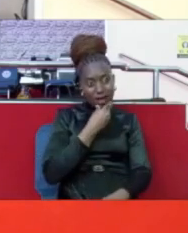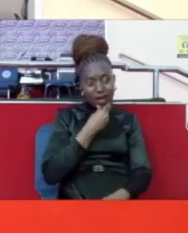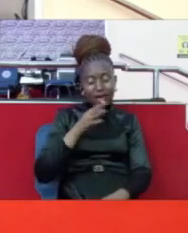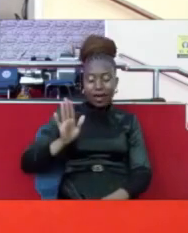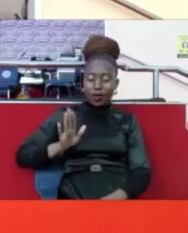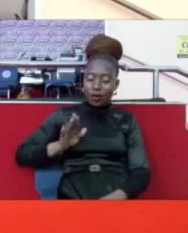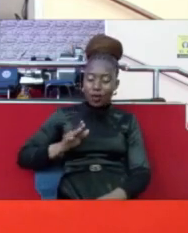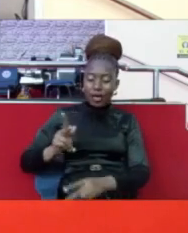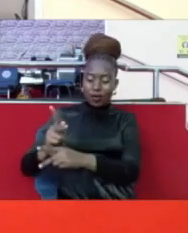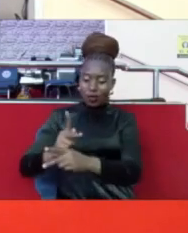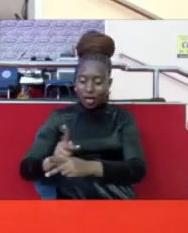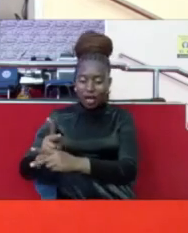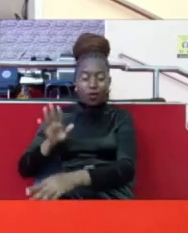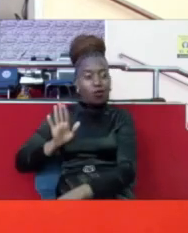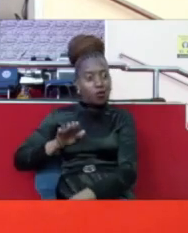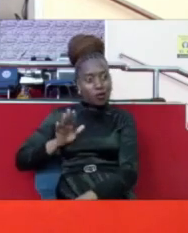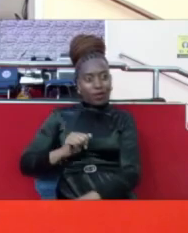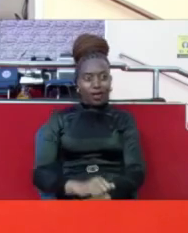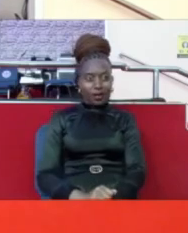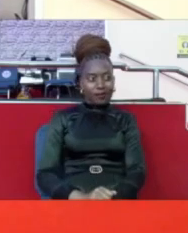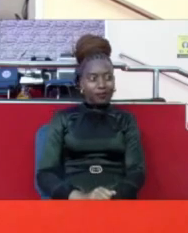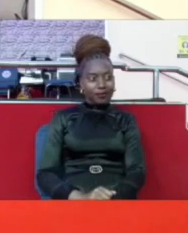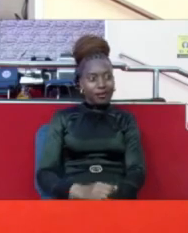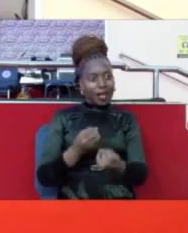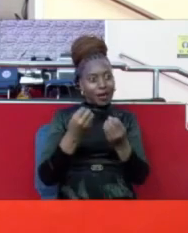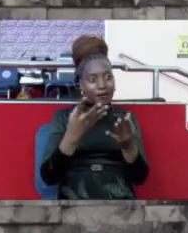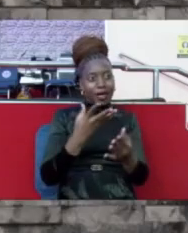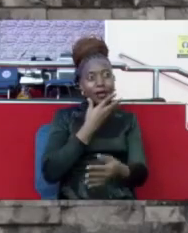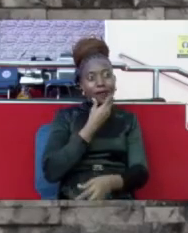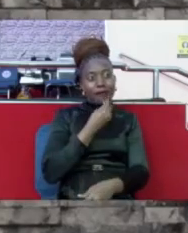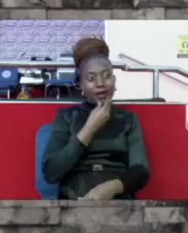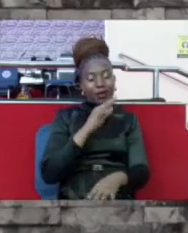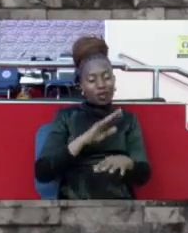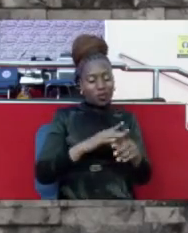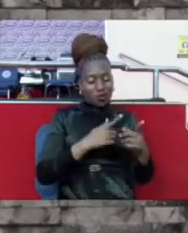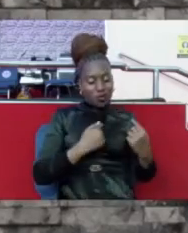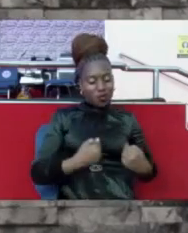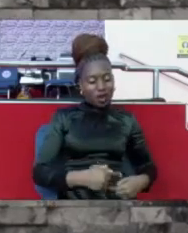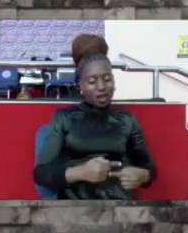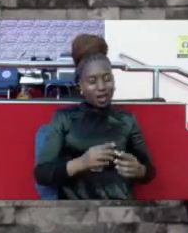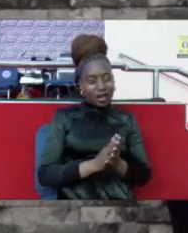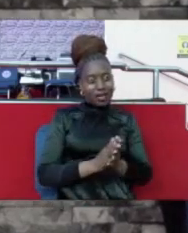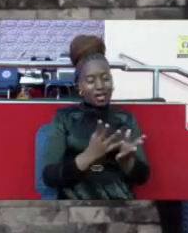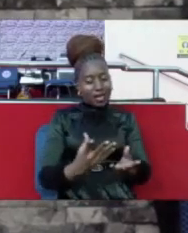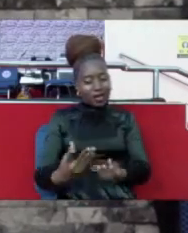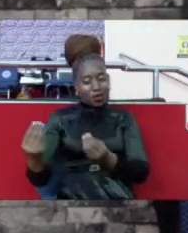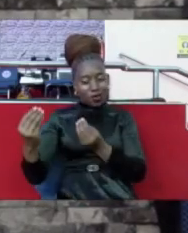see. Many men with a good heart have gone to a widow's house